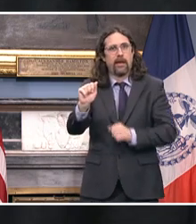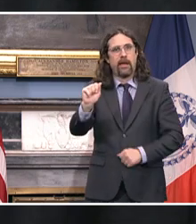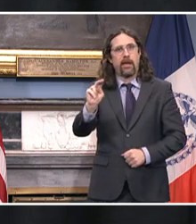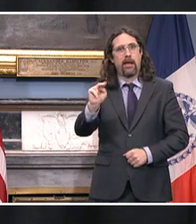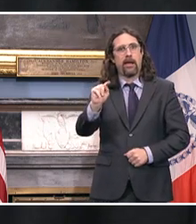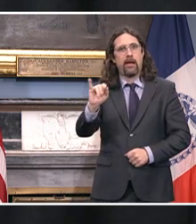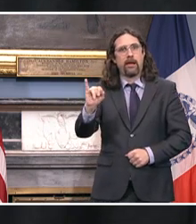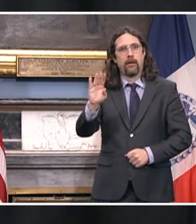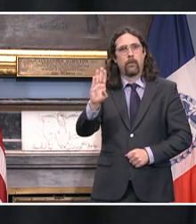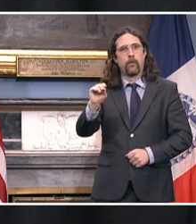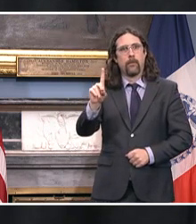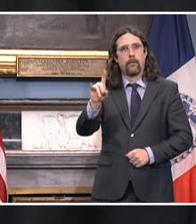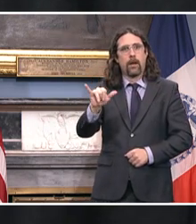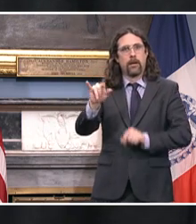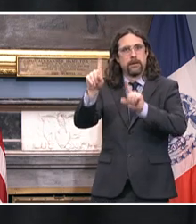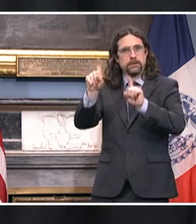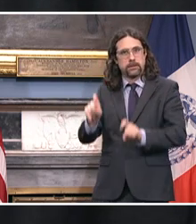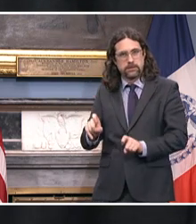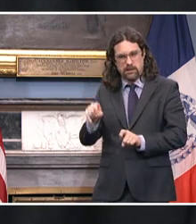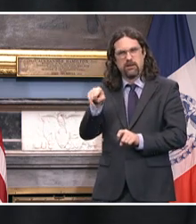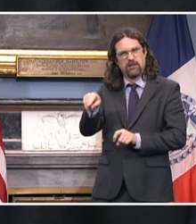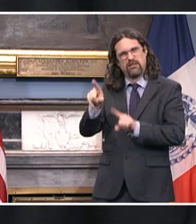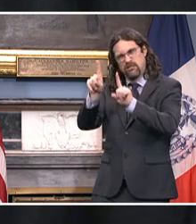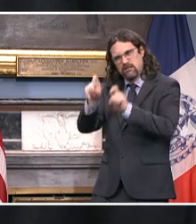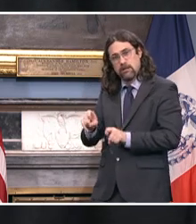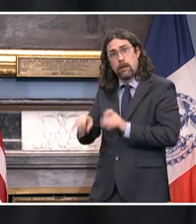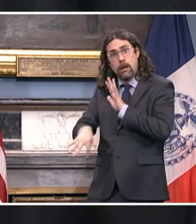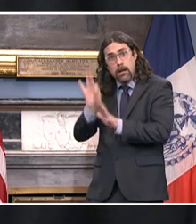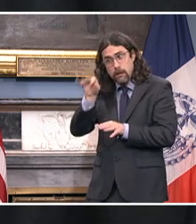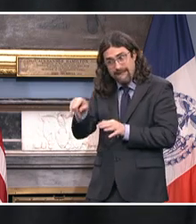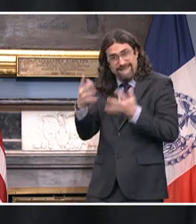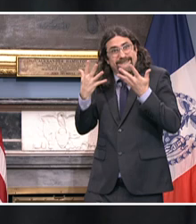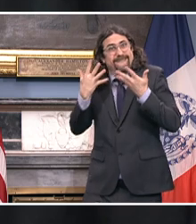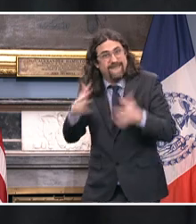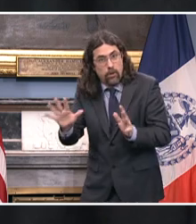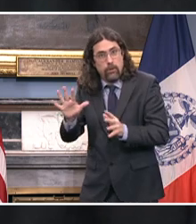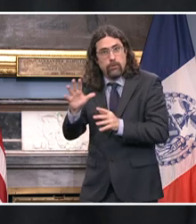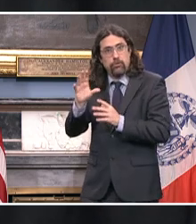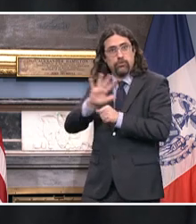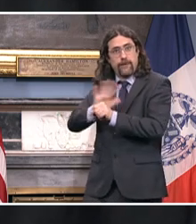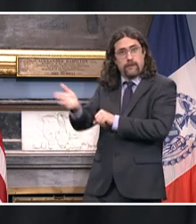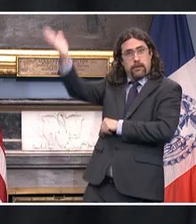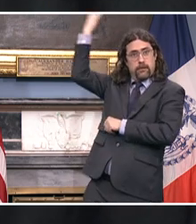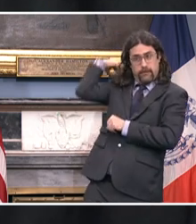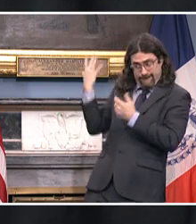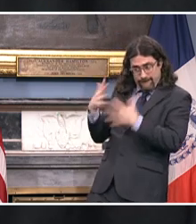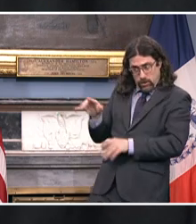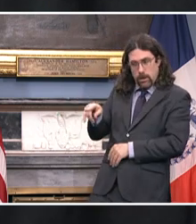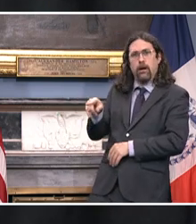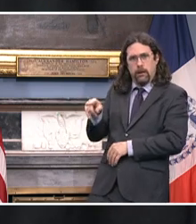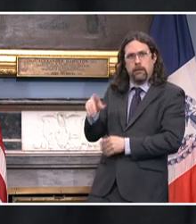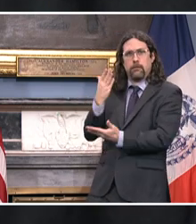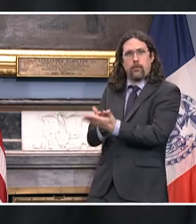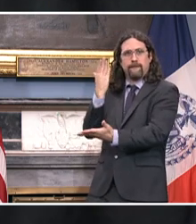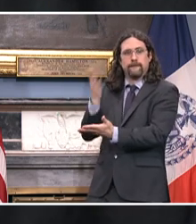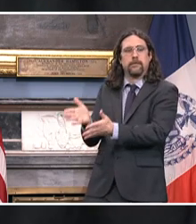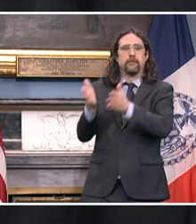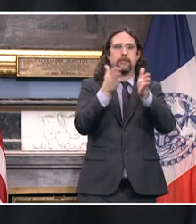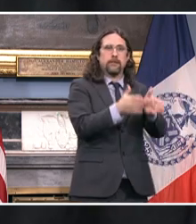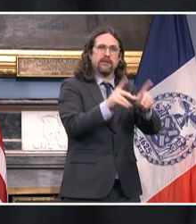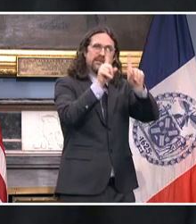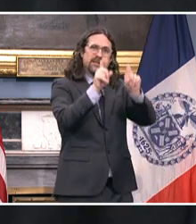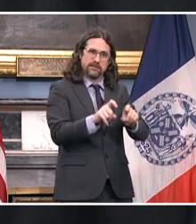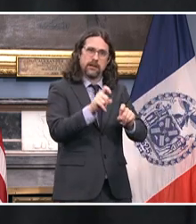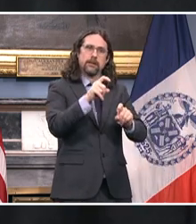really implement a strategy to achieve low-level transmission and start to get us back to normal. So I'm going to keep calling on the federal